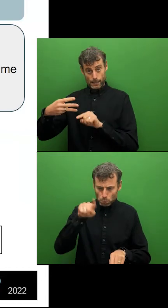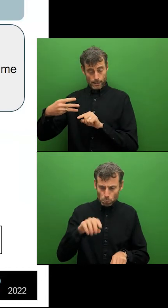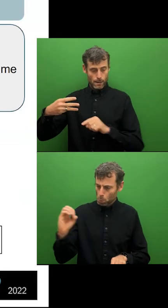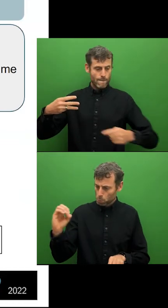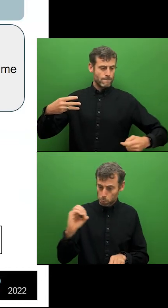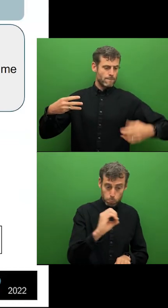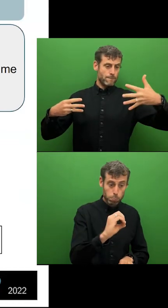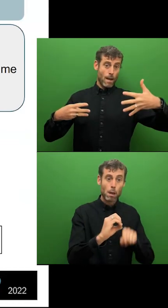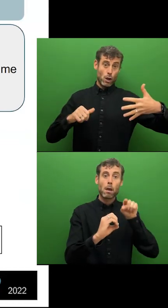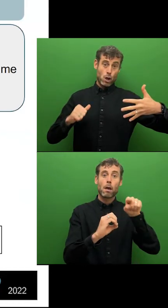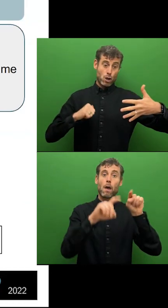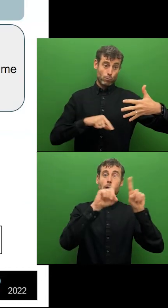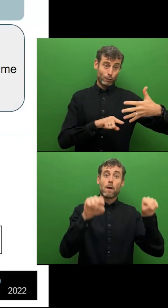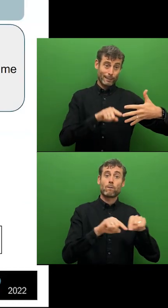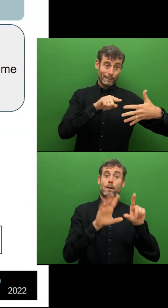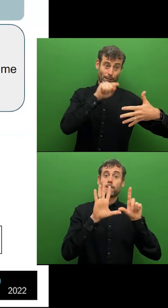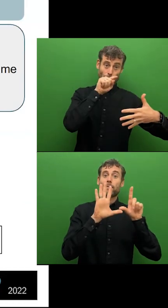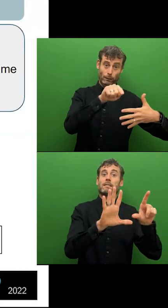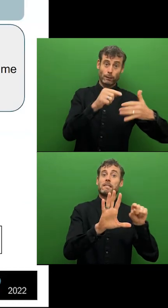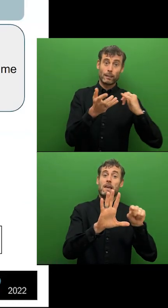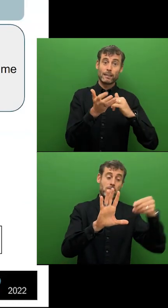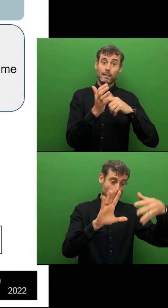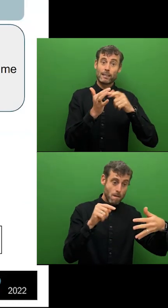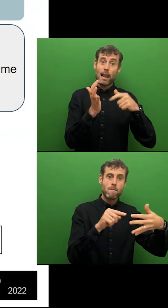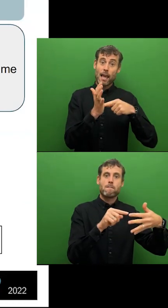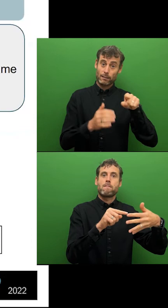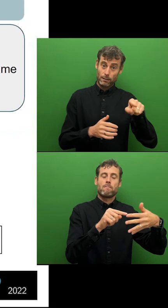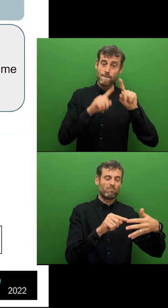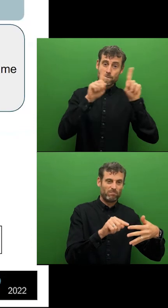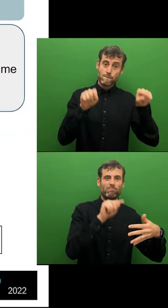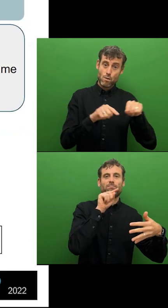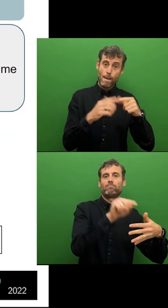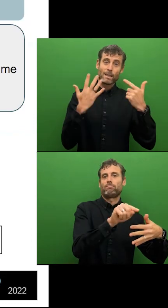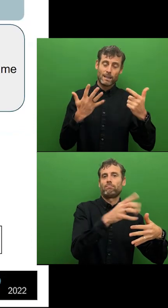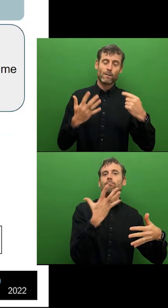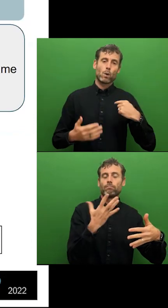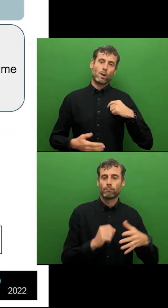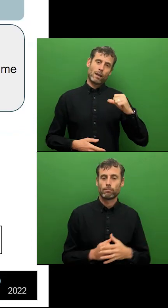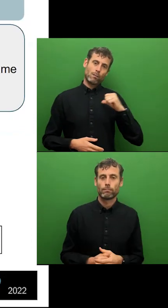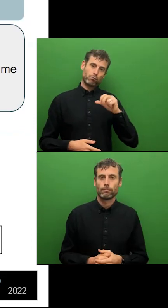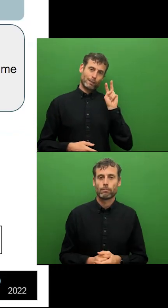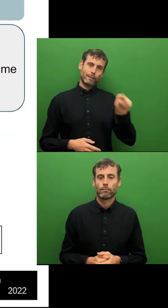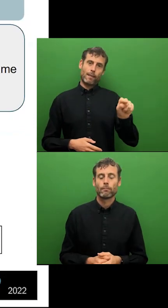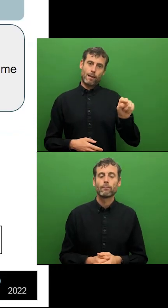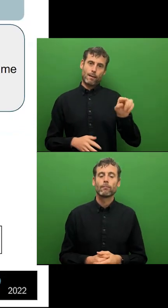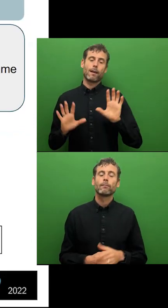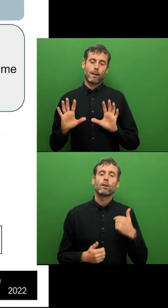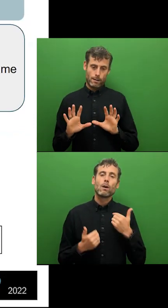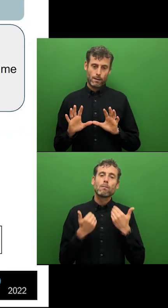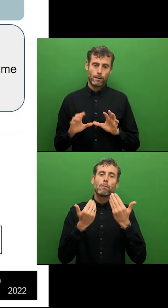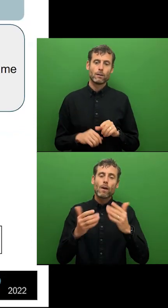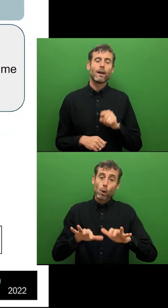7, then we say that the sign for select is at frame 7. We provide code for